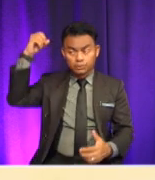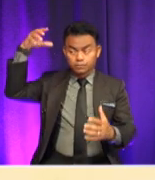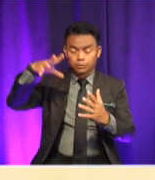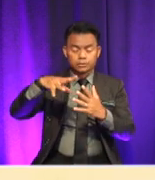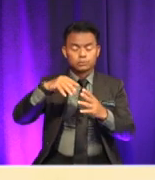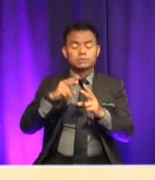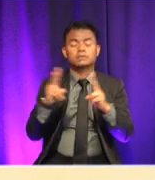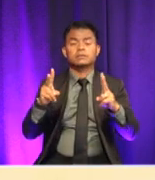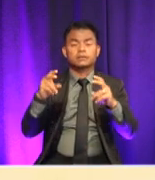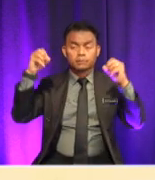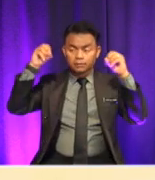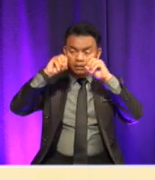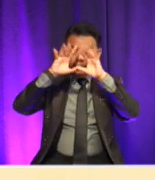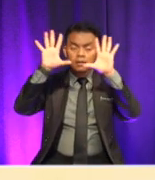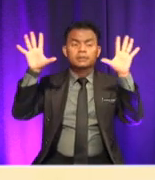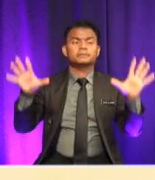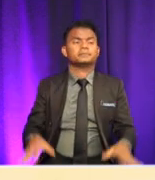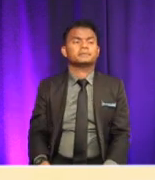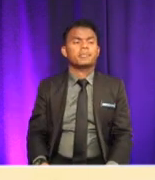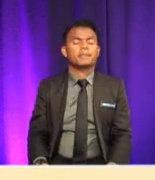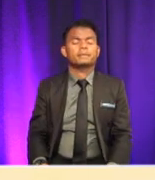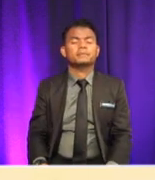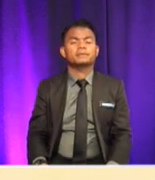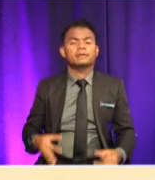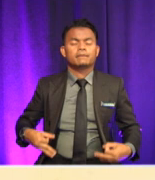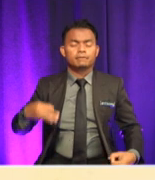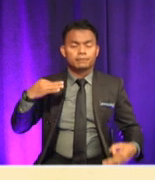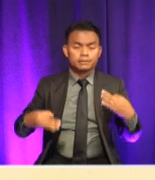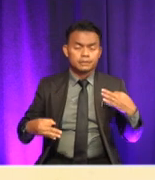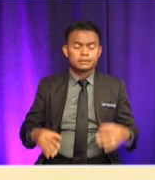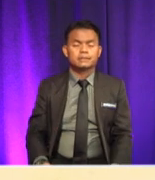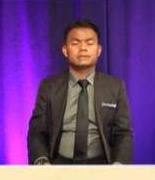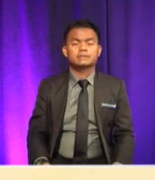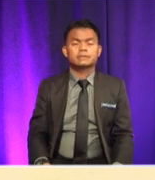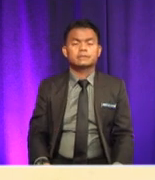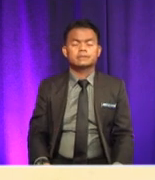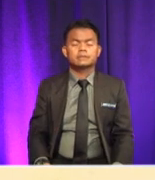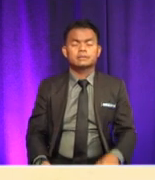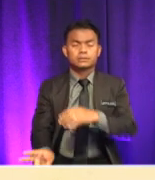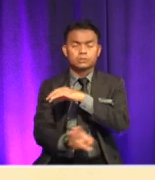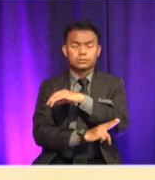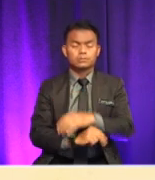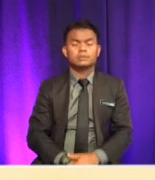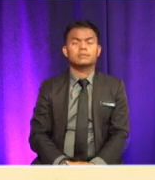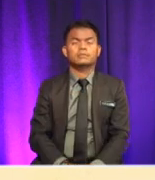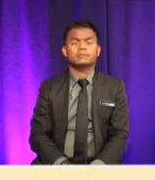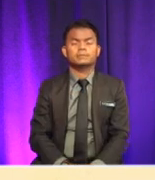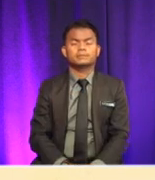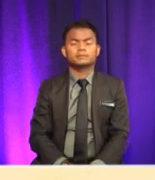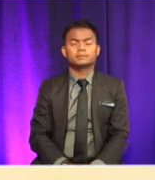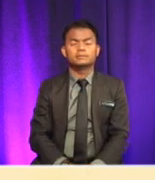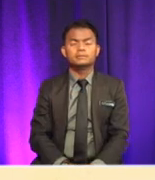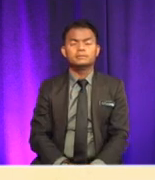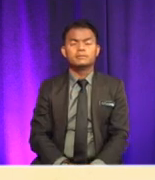comfortable? No. No. It's actually sometimes a physical torture. This is a form of physical torture. And then you're also going to look